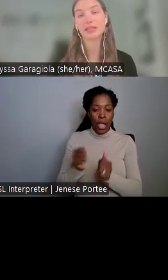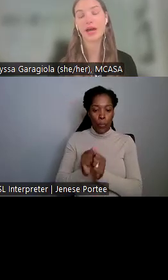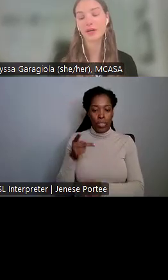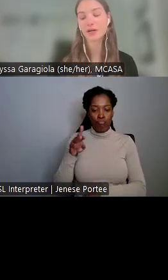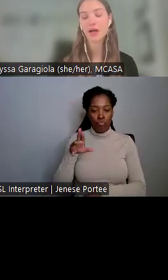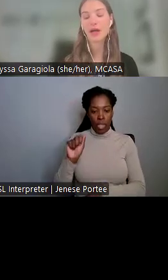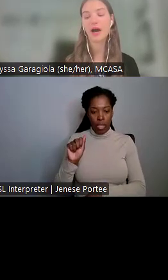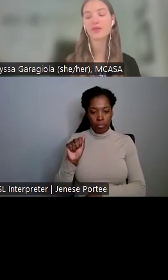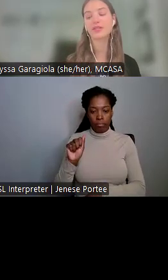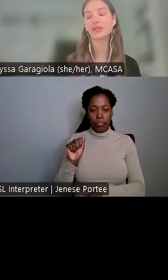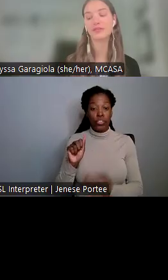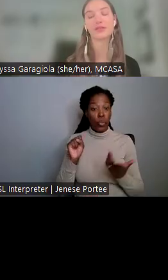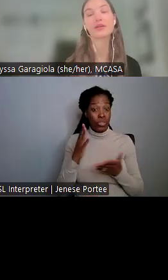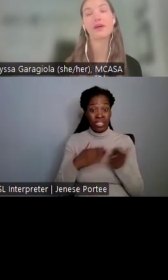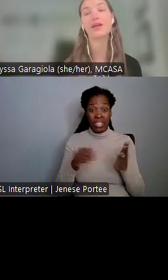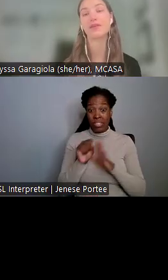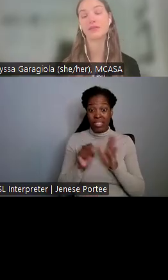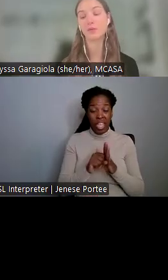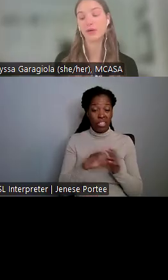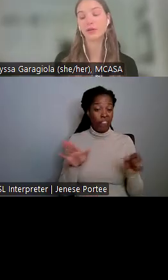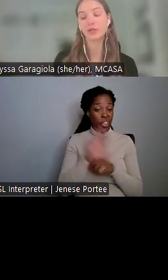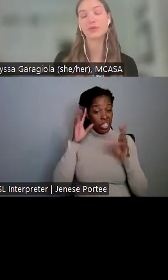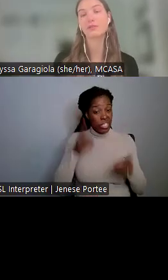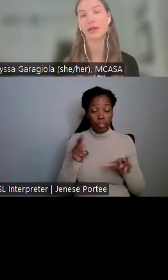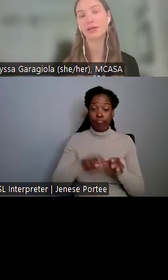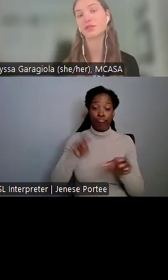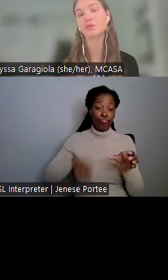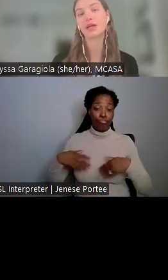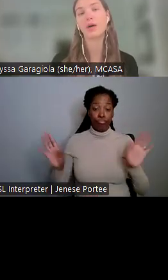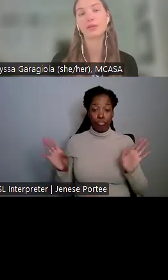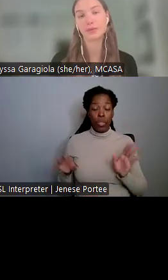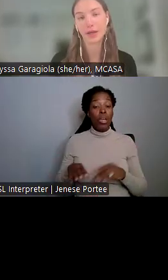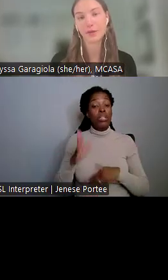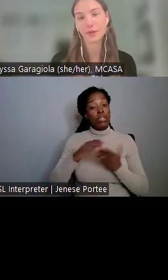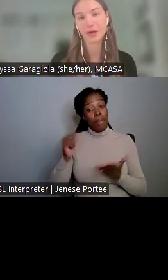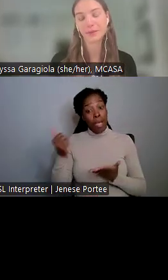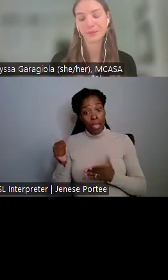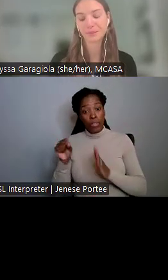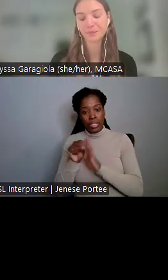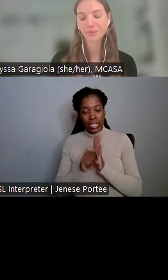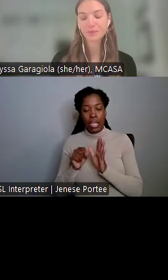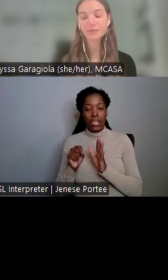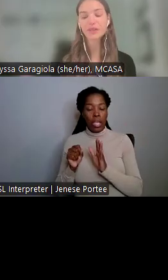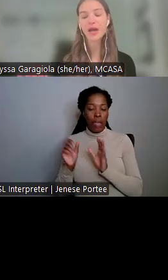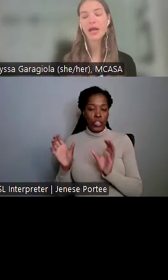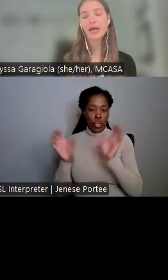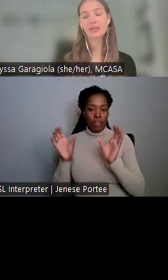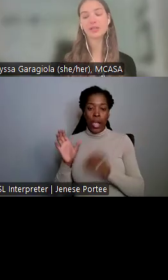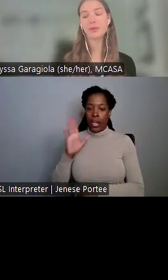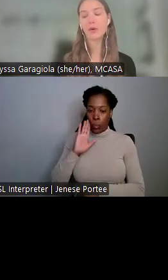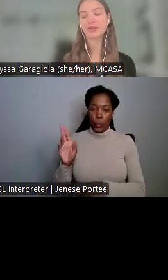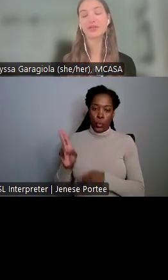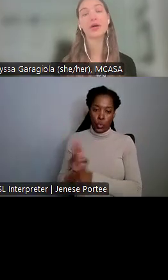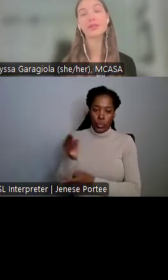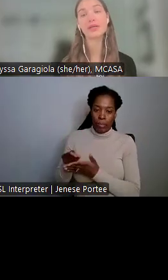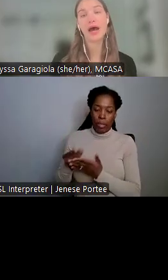out altogether, and other states have certified that they will use the money to become compliant with PREA. It's